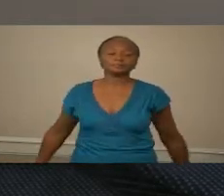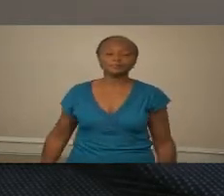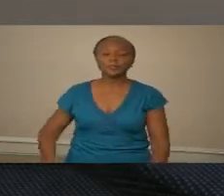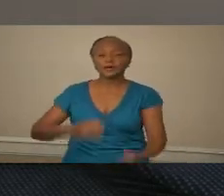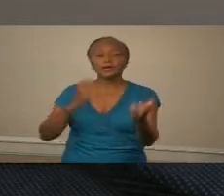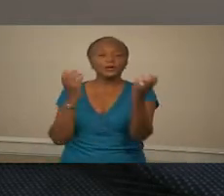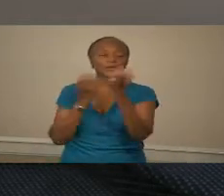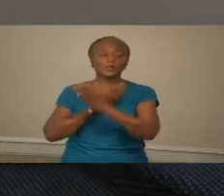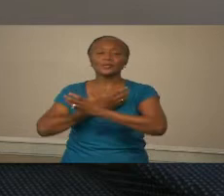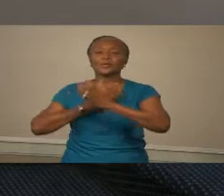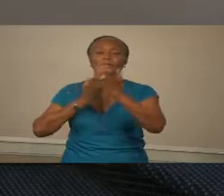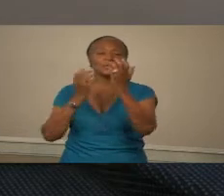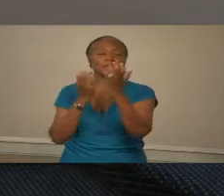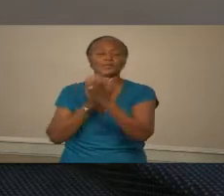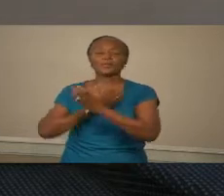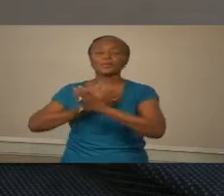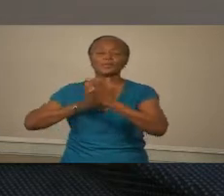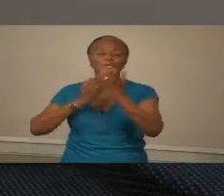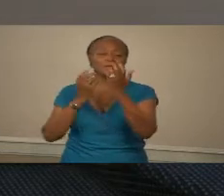oh,